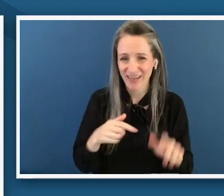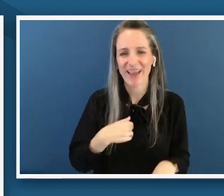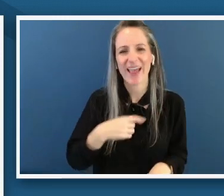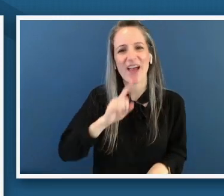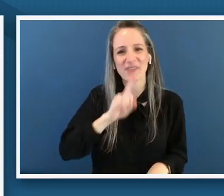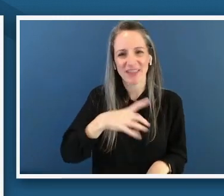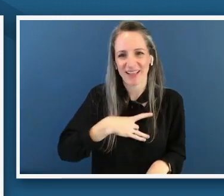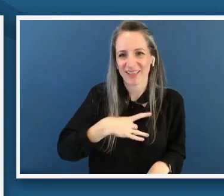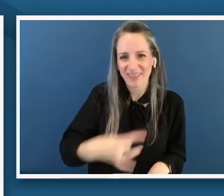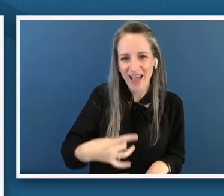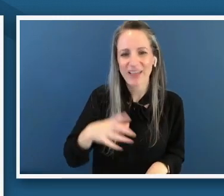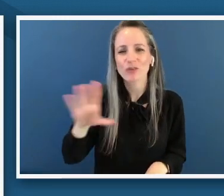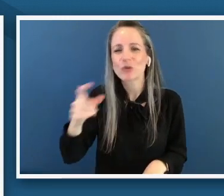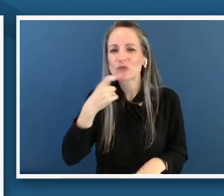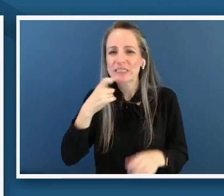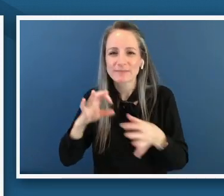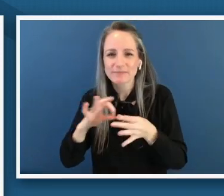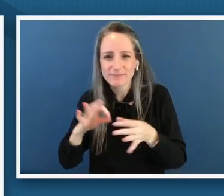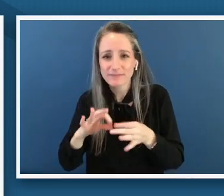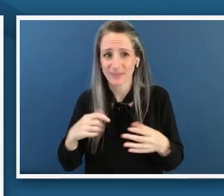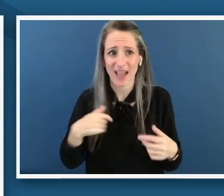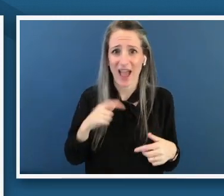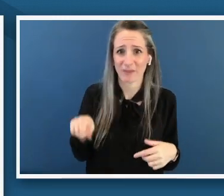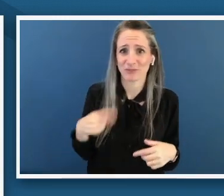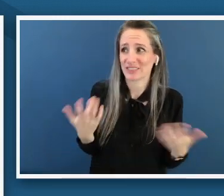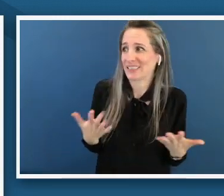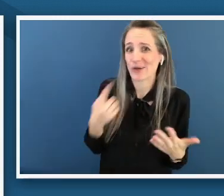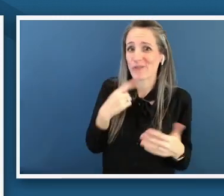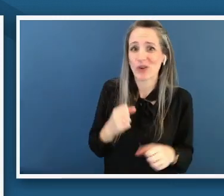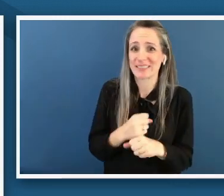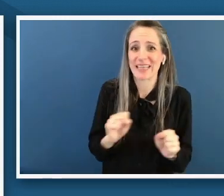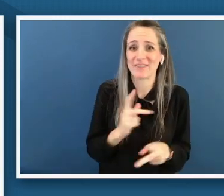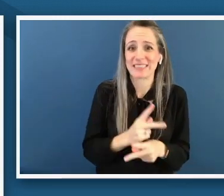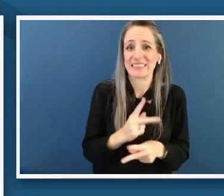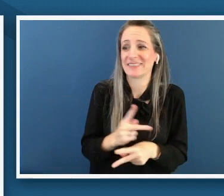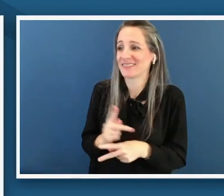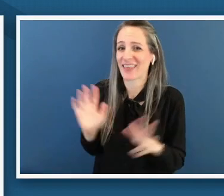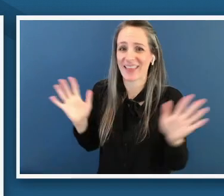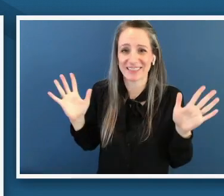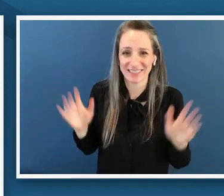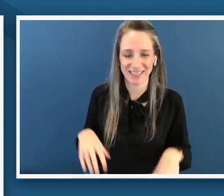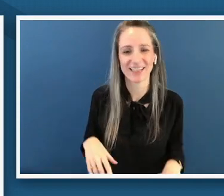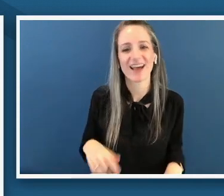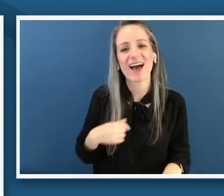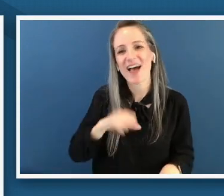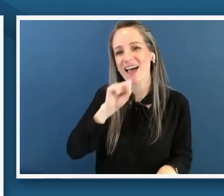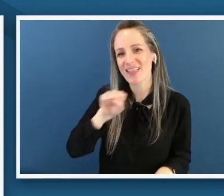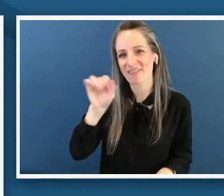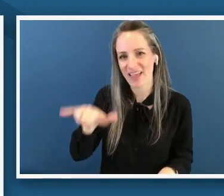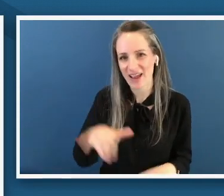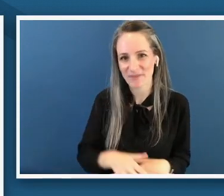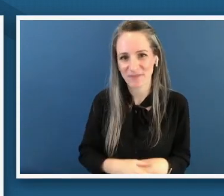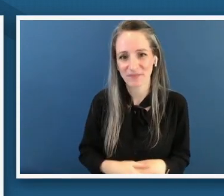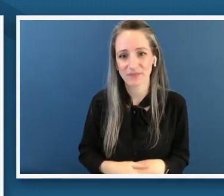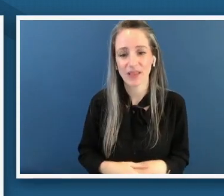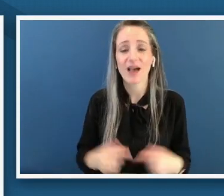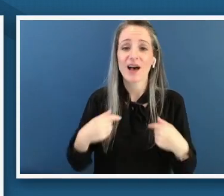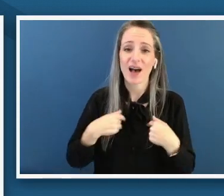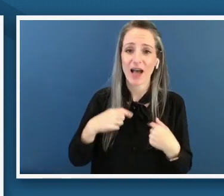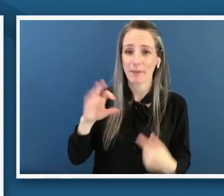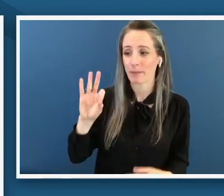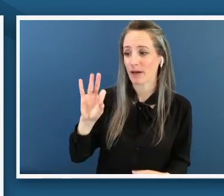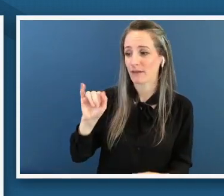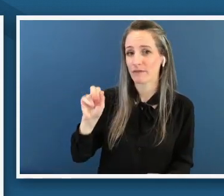Eugenia, about, you're just here for safety measures. I really like that. And so I'm a fine arts teacher,